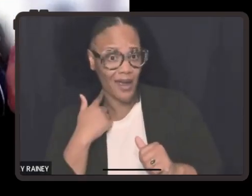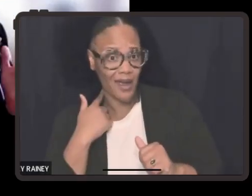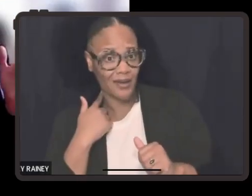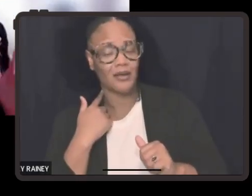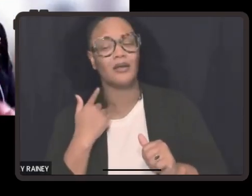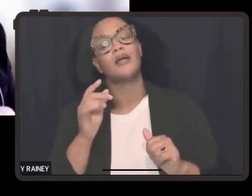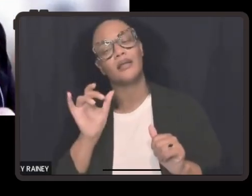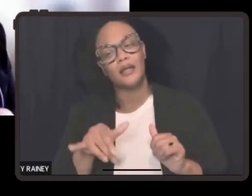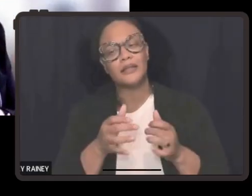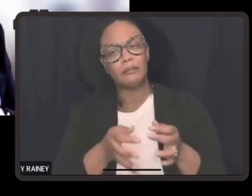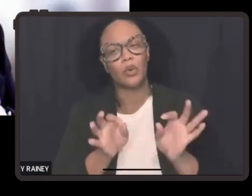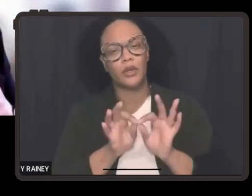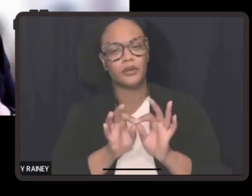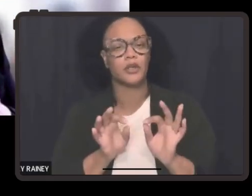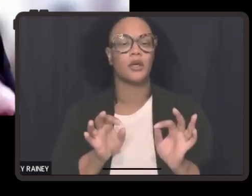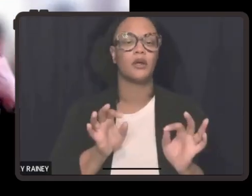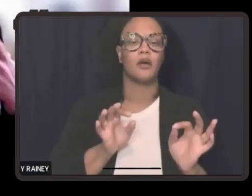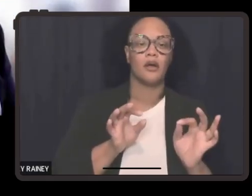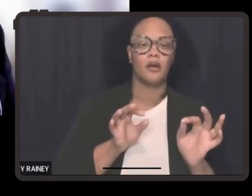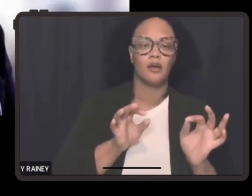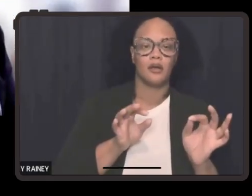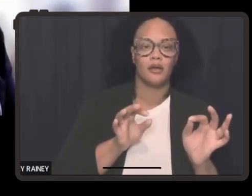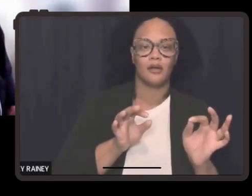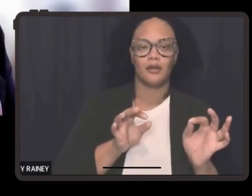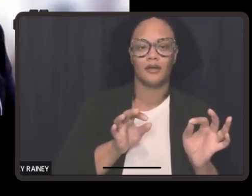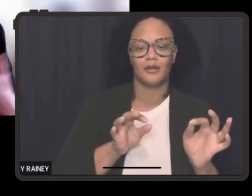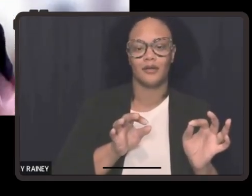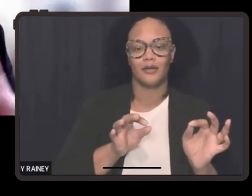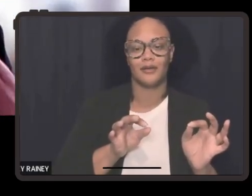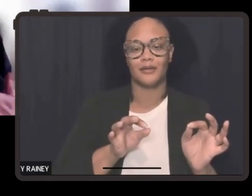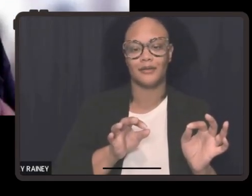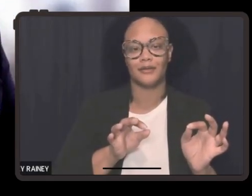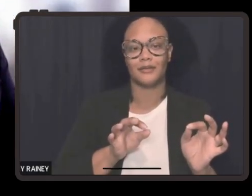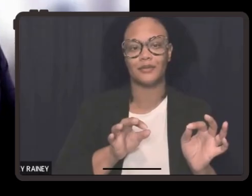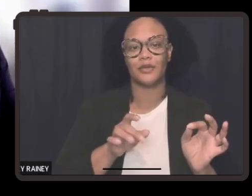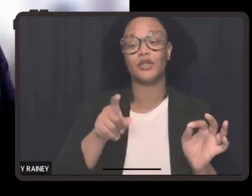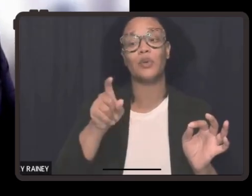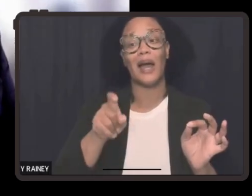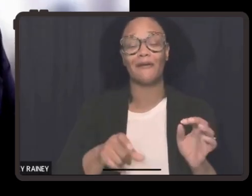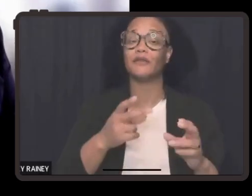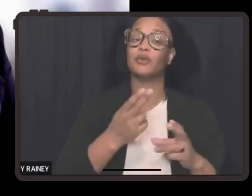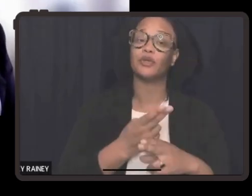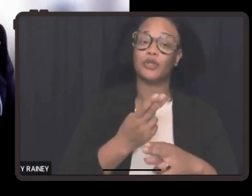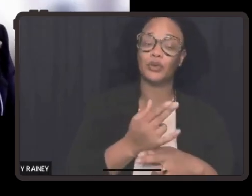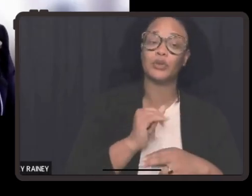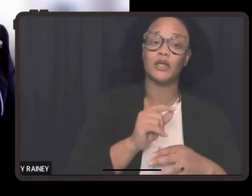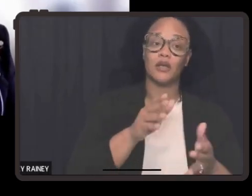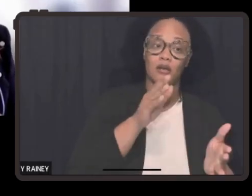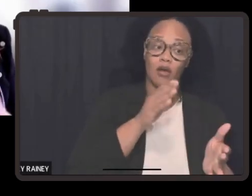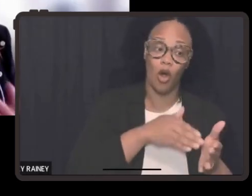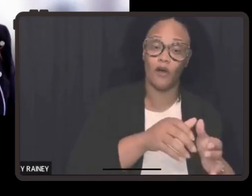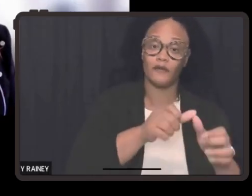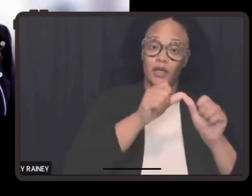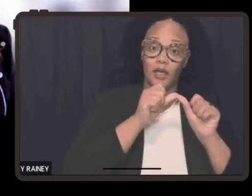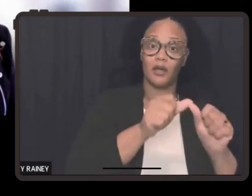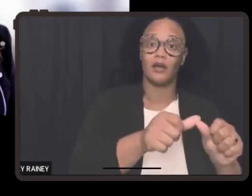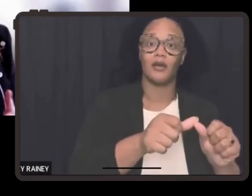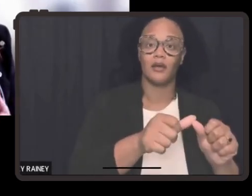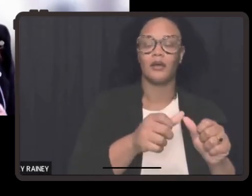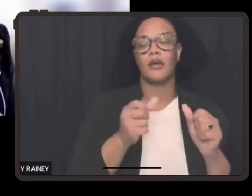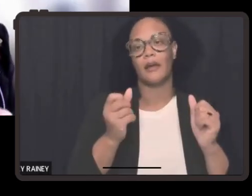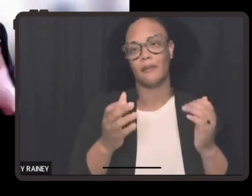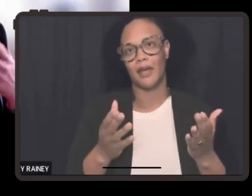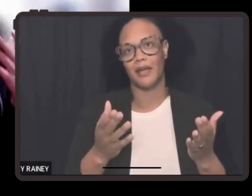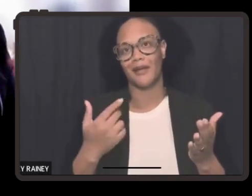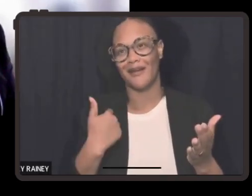like everything, and everything like that. It's like your physio exercises. You got to use it regularly, and not many of us aren't good at doing that, because